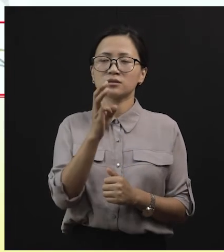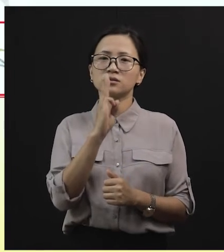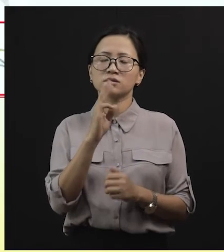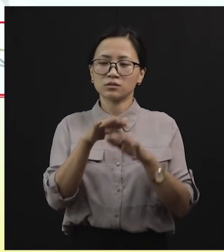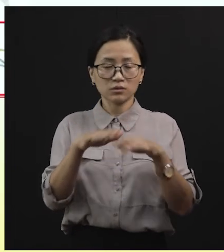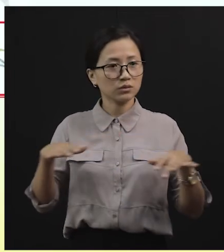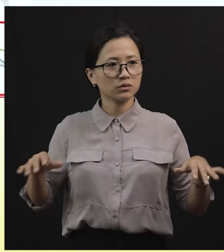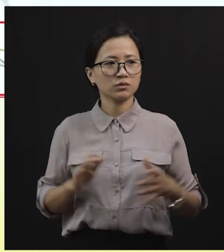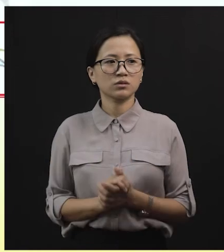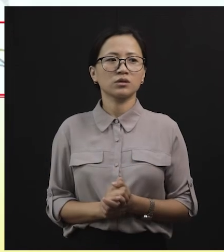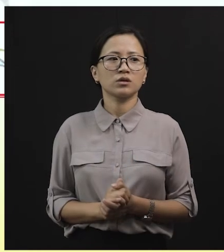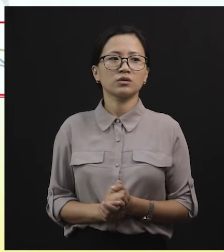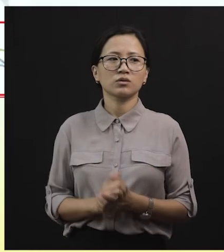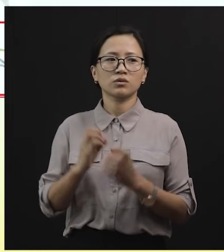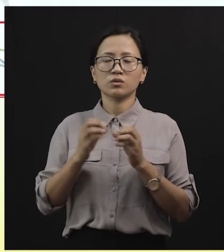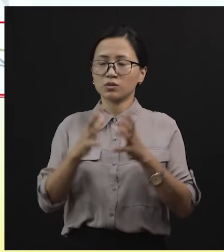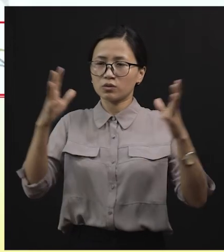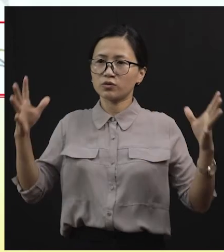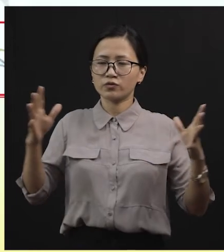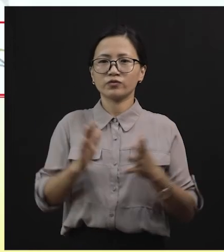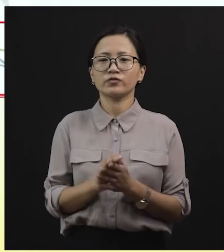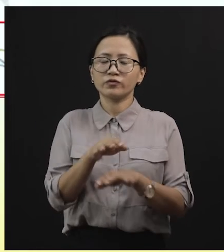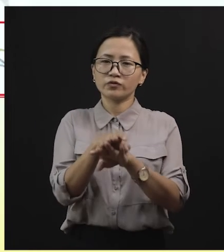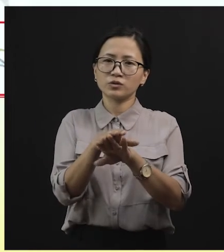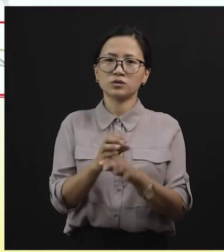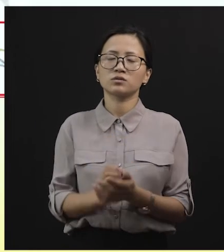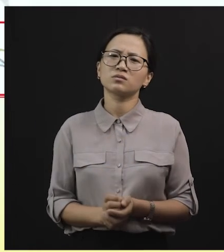glowfish because they give light, turtle,